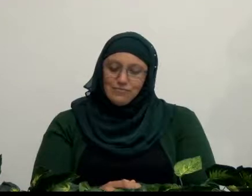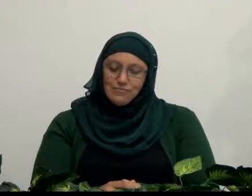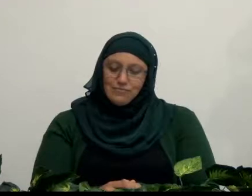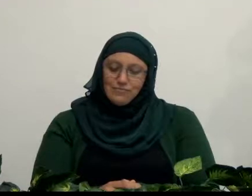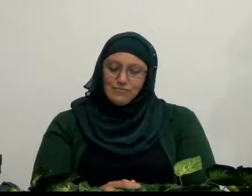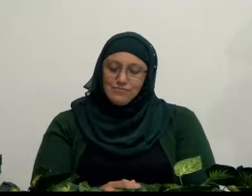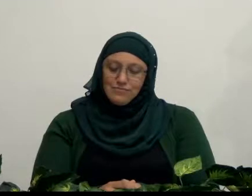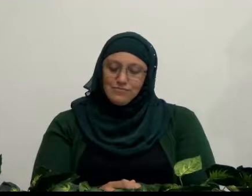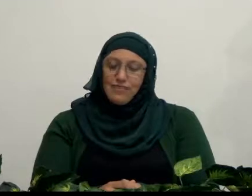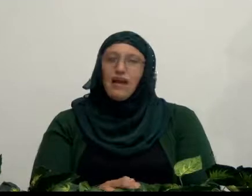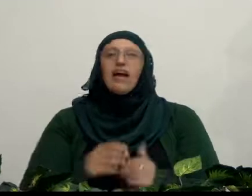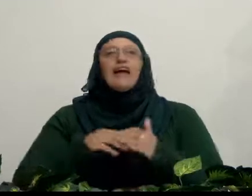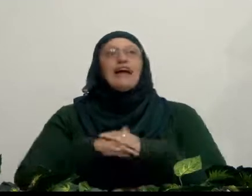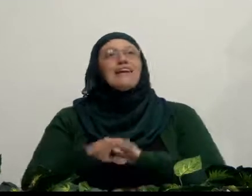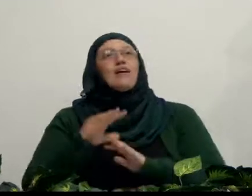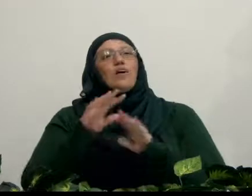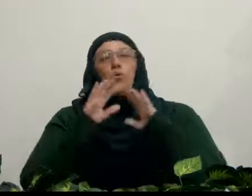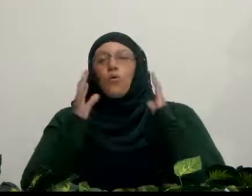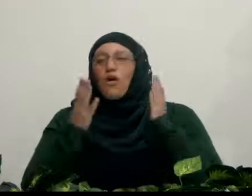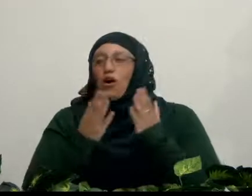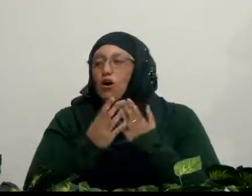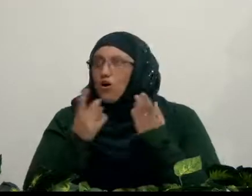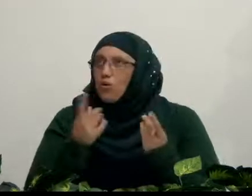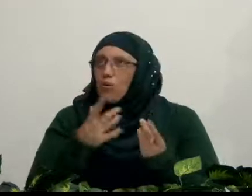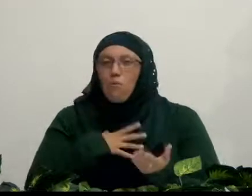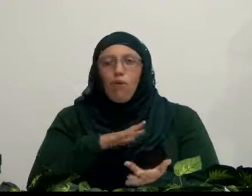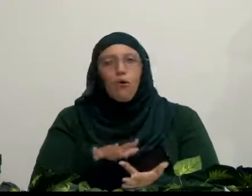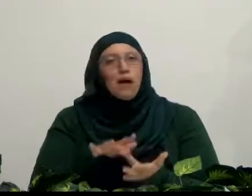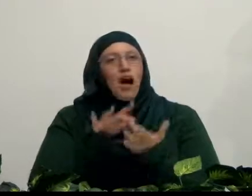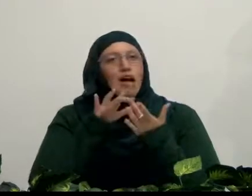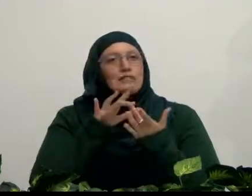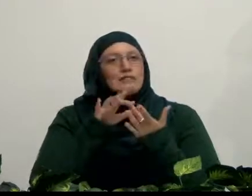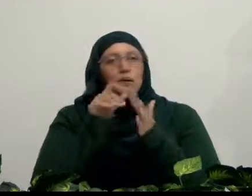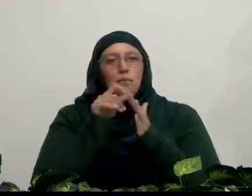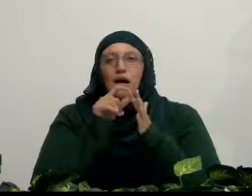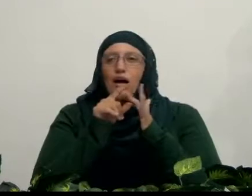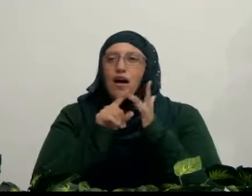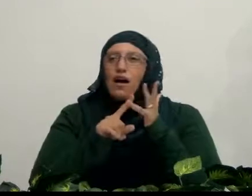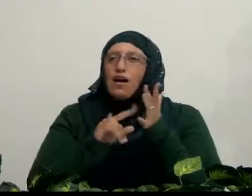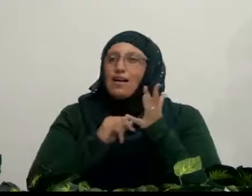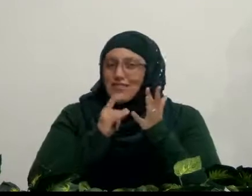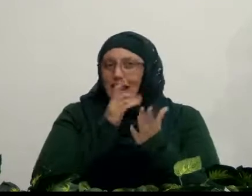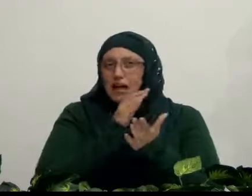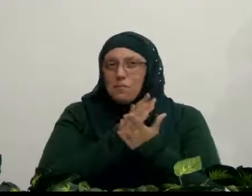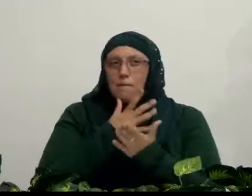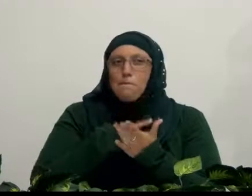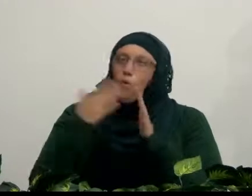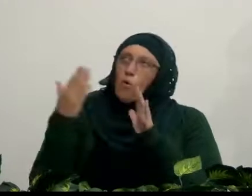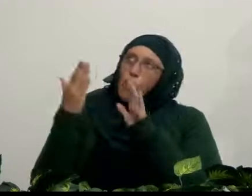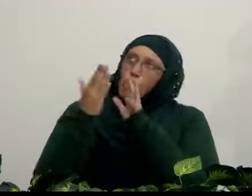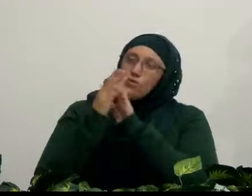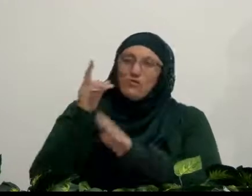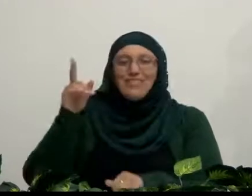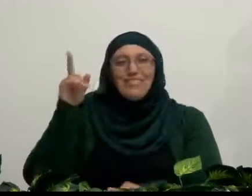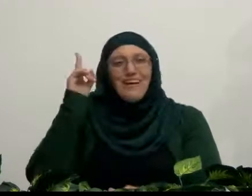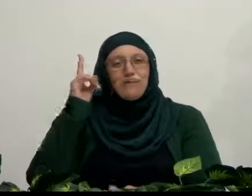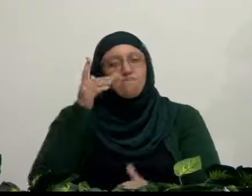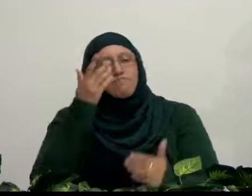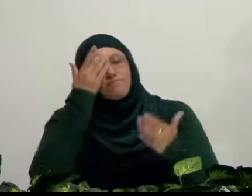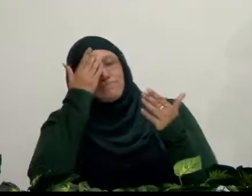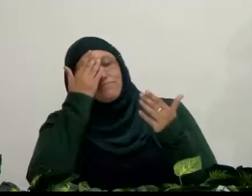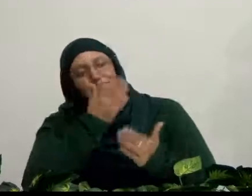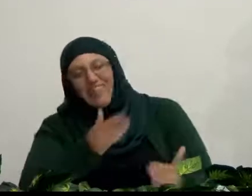mankind community, whoever is more pious is dearer and nearer and more honorable in the eyes of Allah subhanahu wa ta'ala. This is the